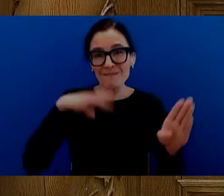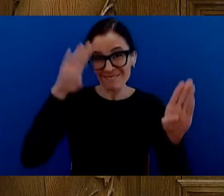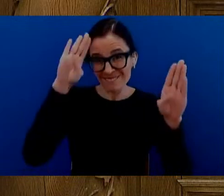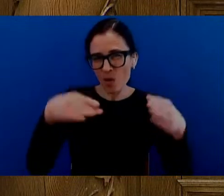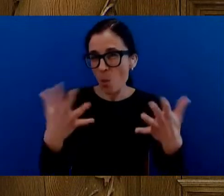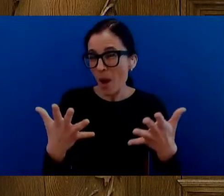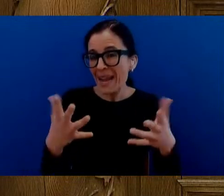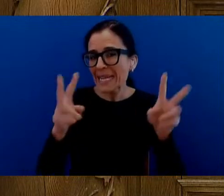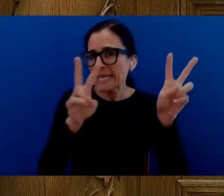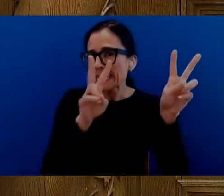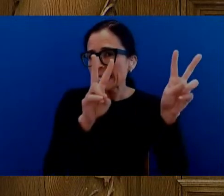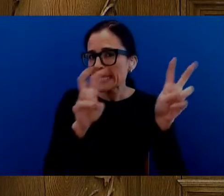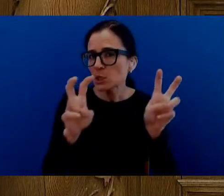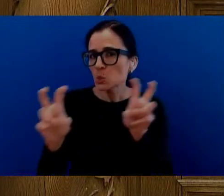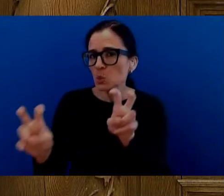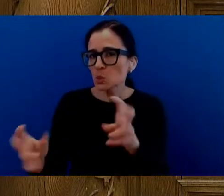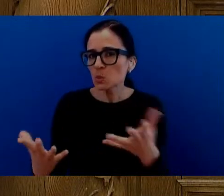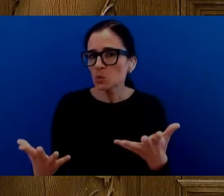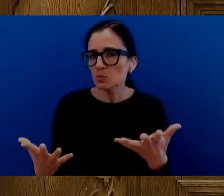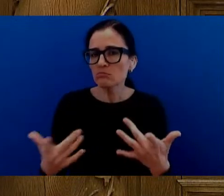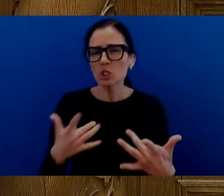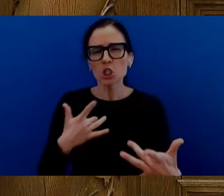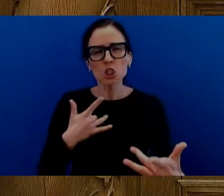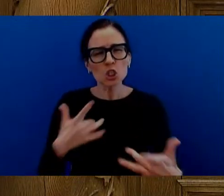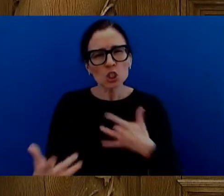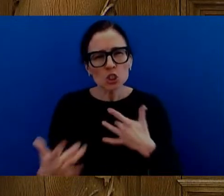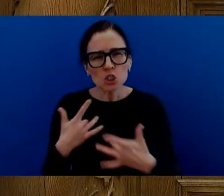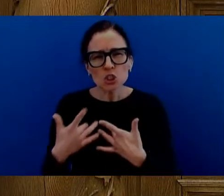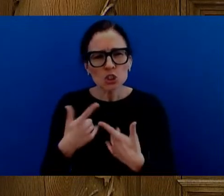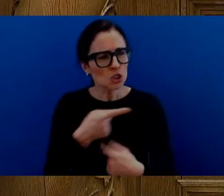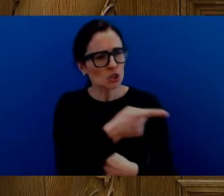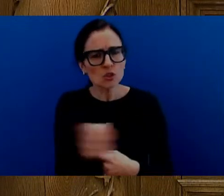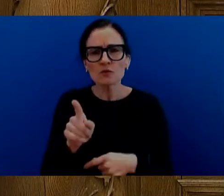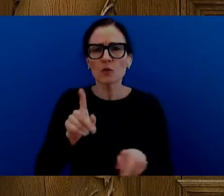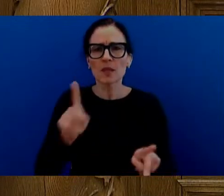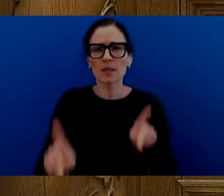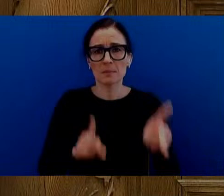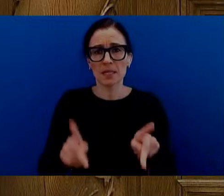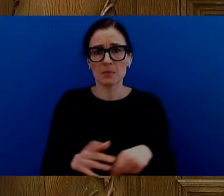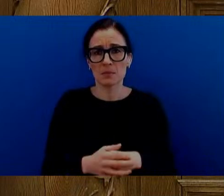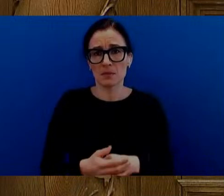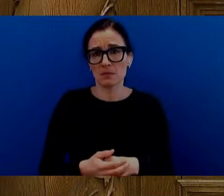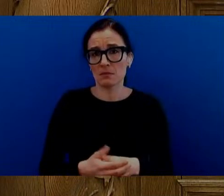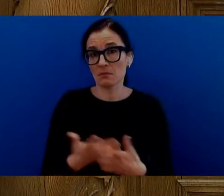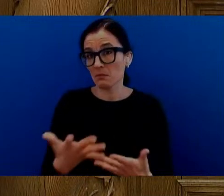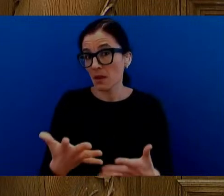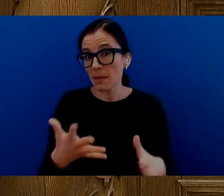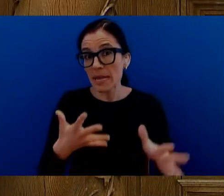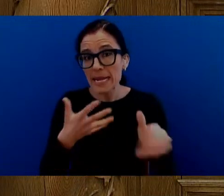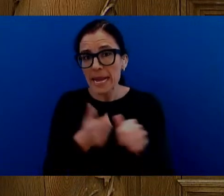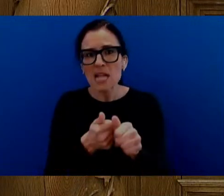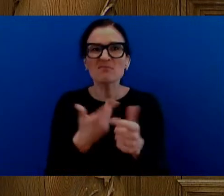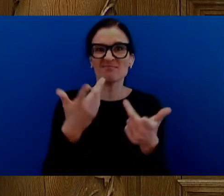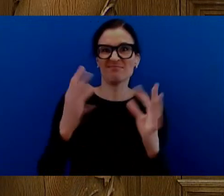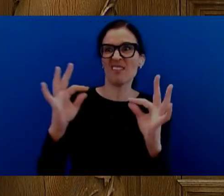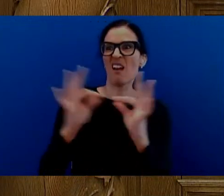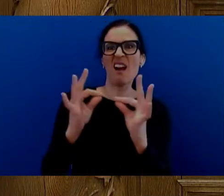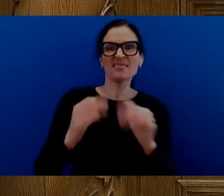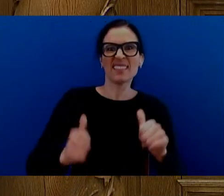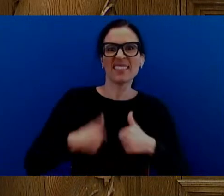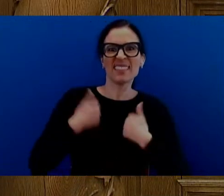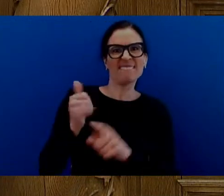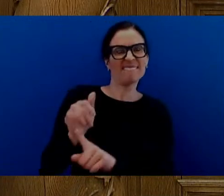keep pace with the cost of living. In short, it's about delivering in tangible ways on the challenges people worry